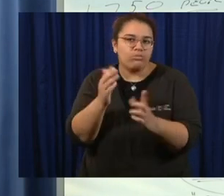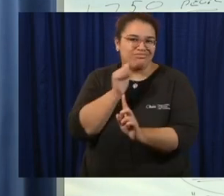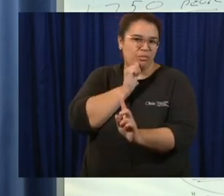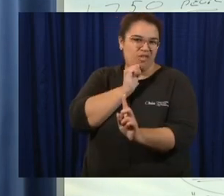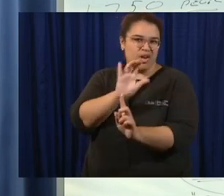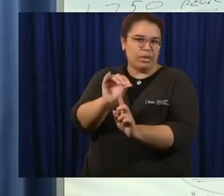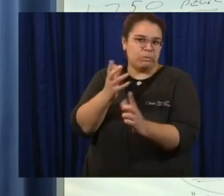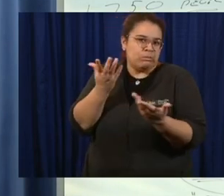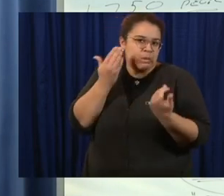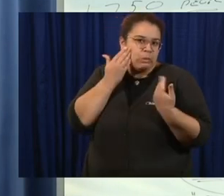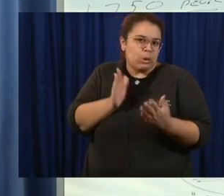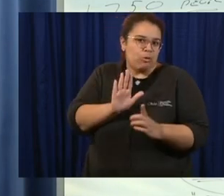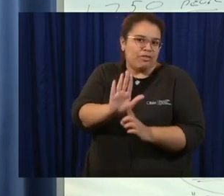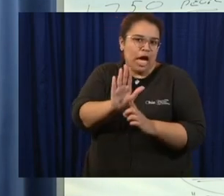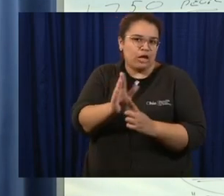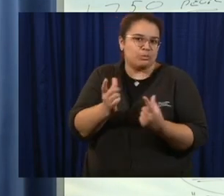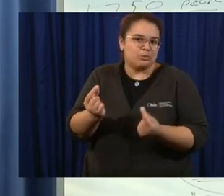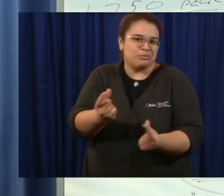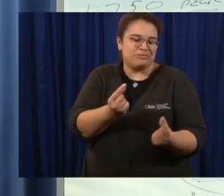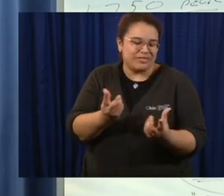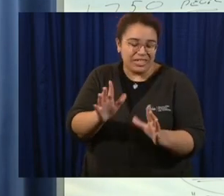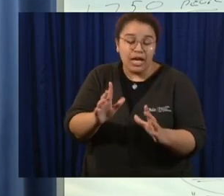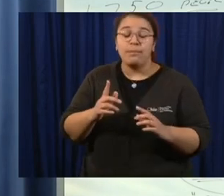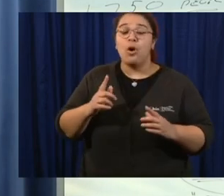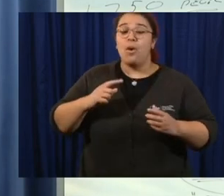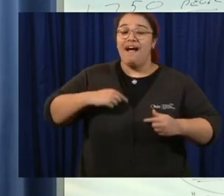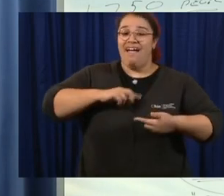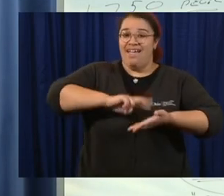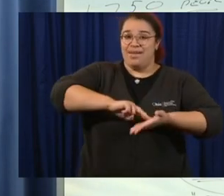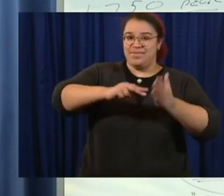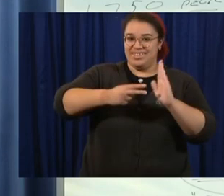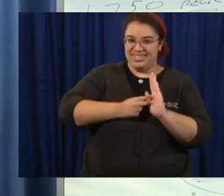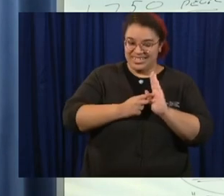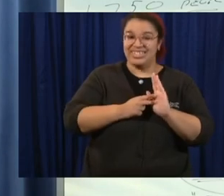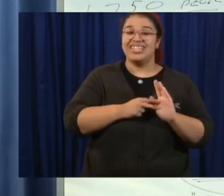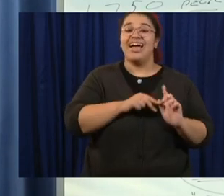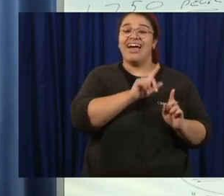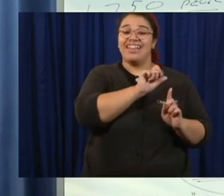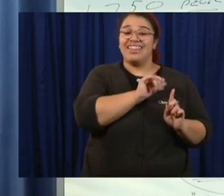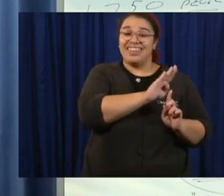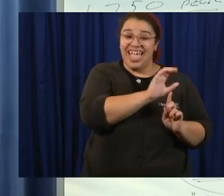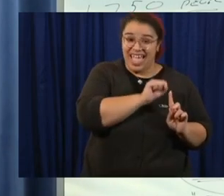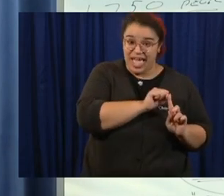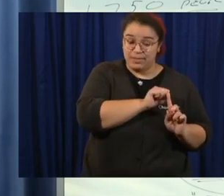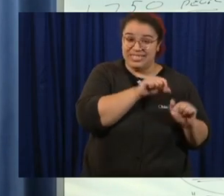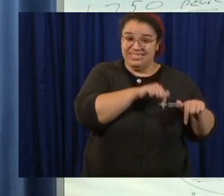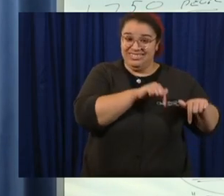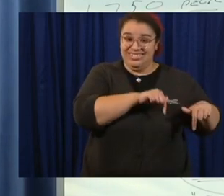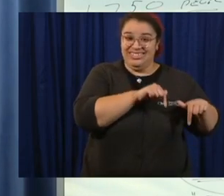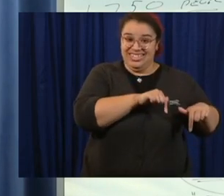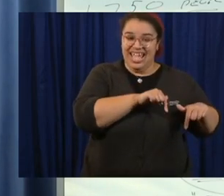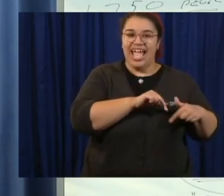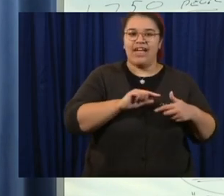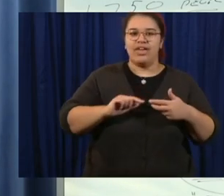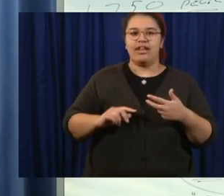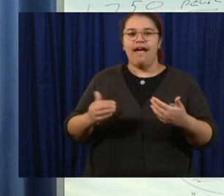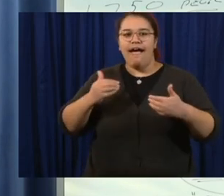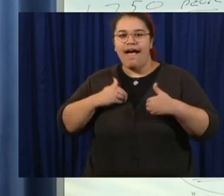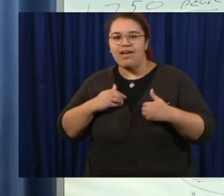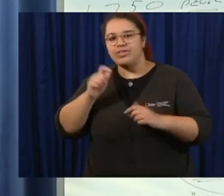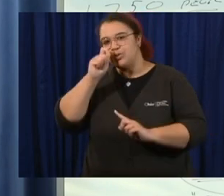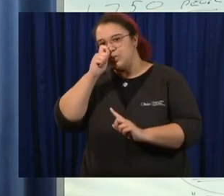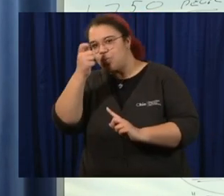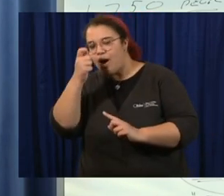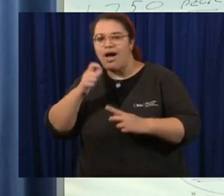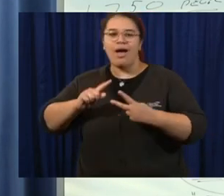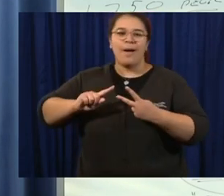talking about is the labs, and we're going to be able to have this much more robust ability to test, which means